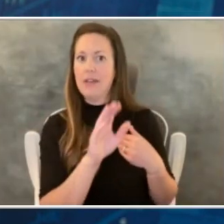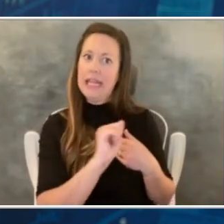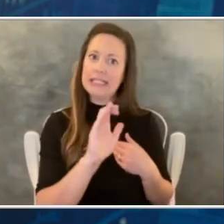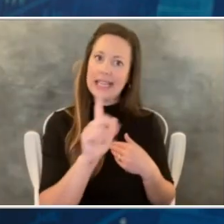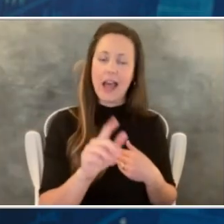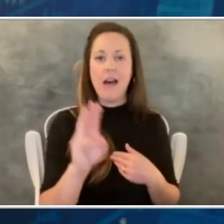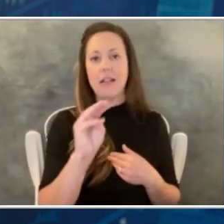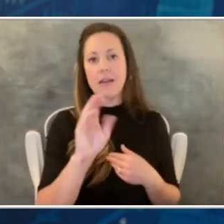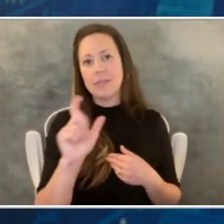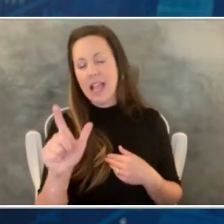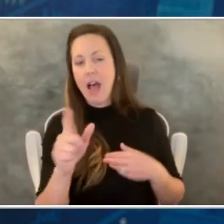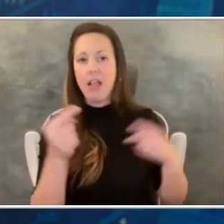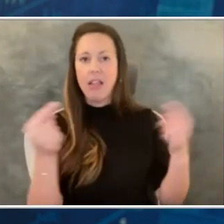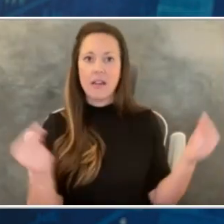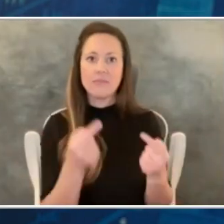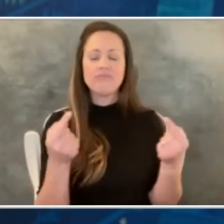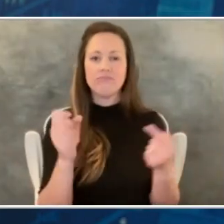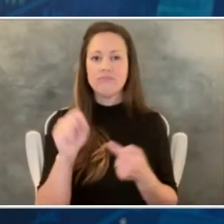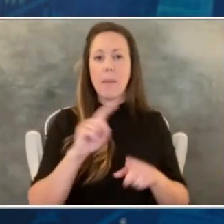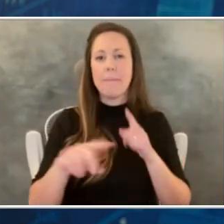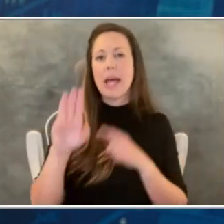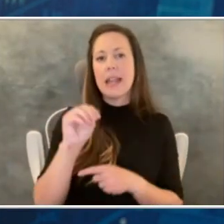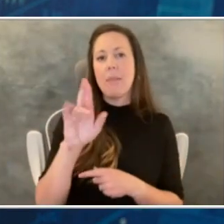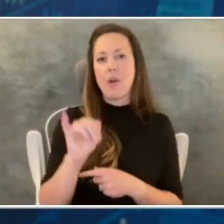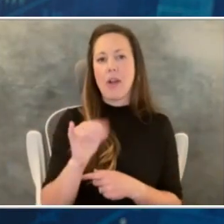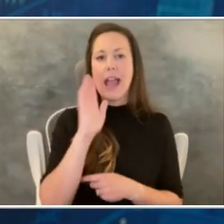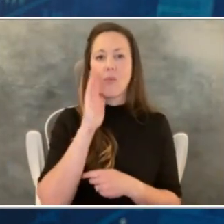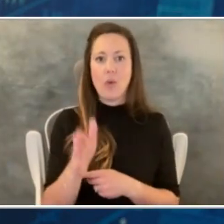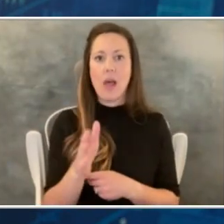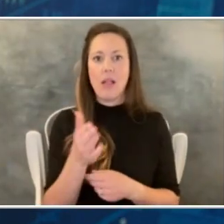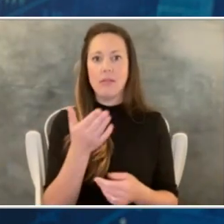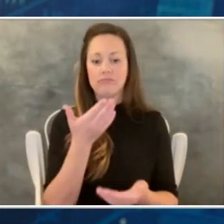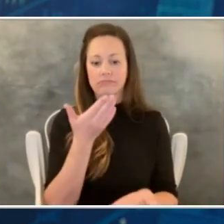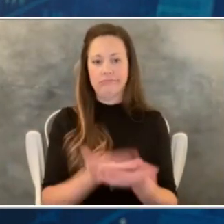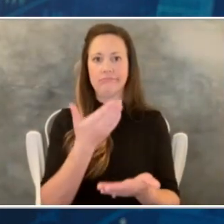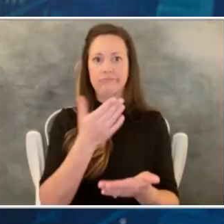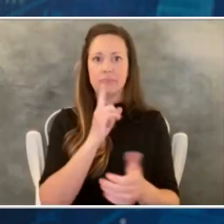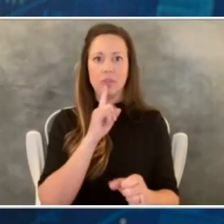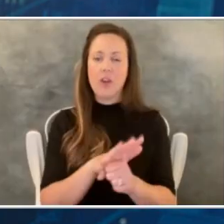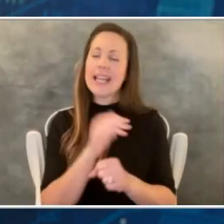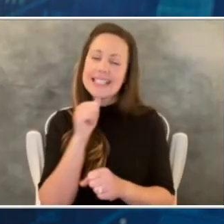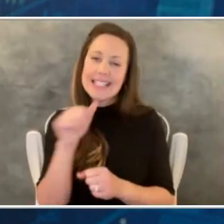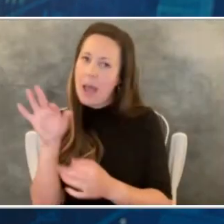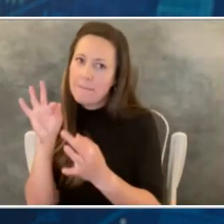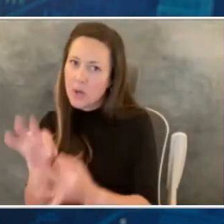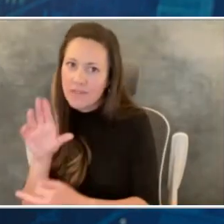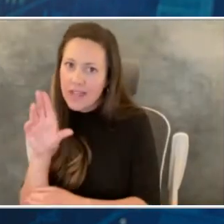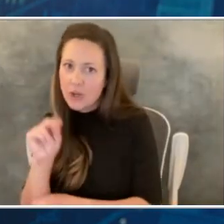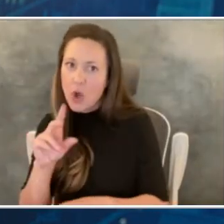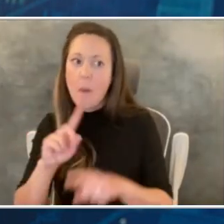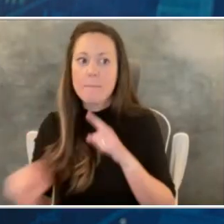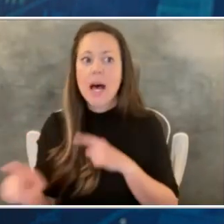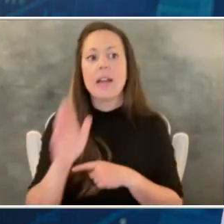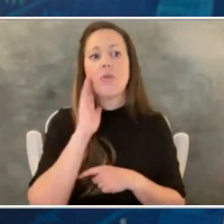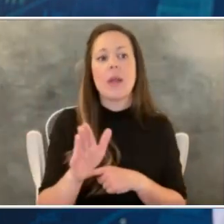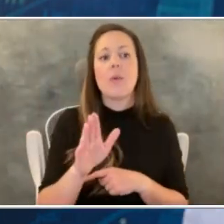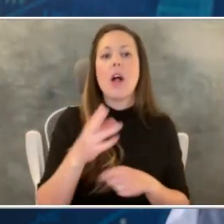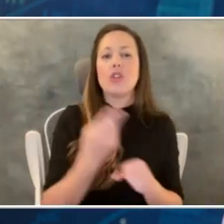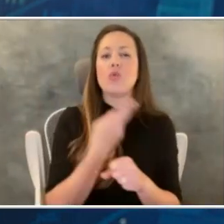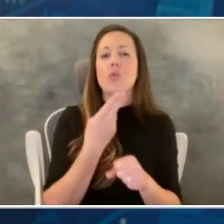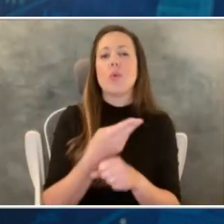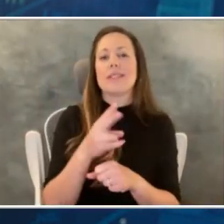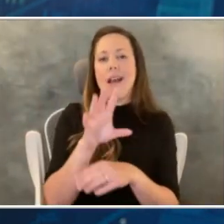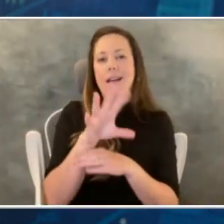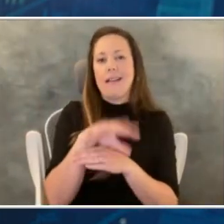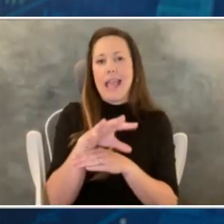MRI, in large part, confirms that MRIs aren't perfect. Mm-hmm. So we always start our surgery with diagnostic arthroscopy. So we take our camera, we kind of tour the